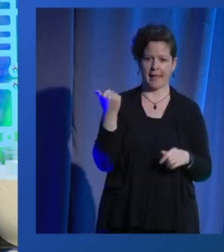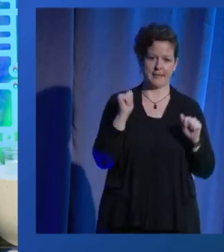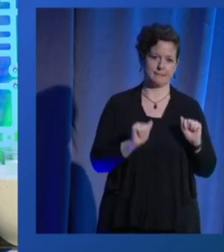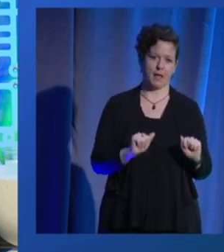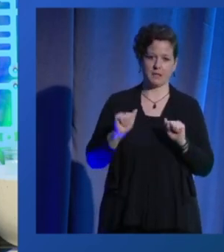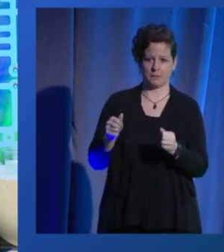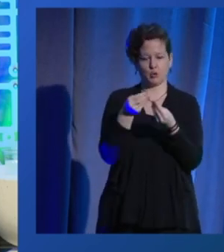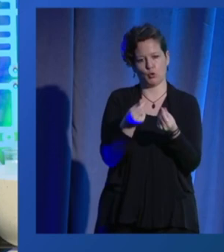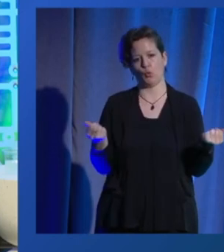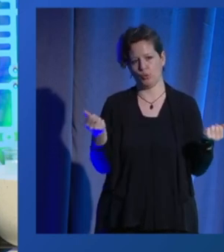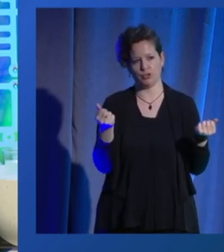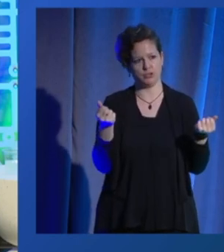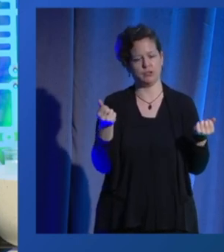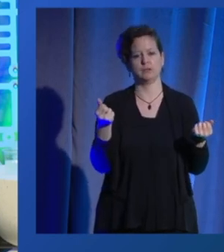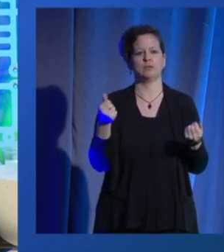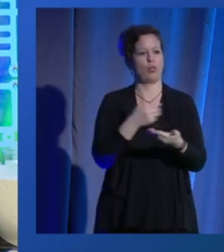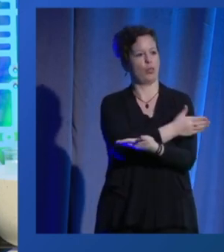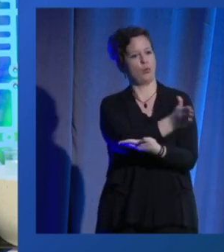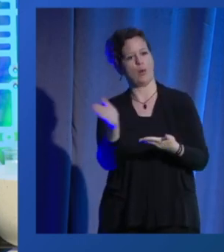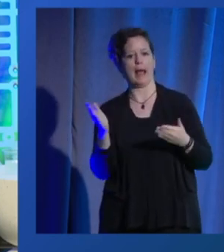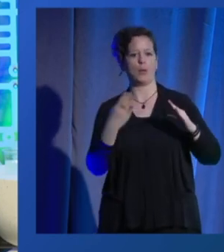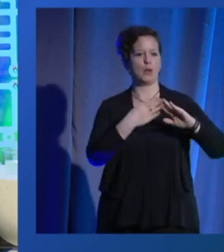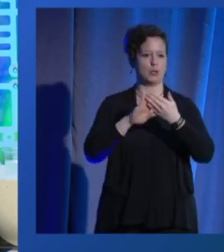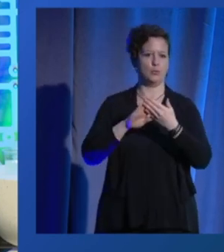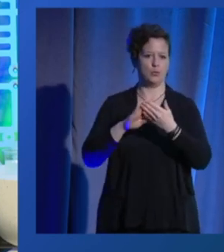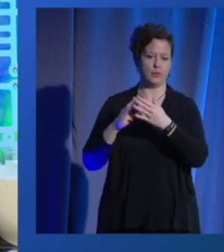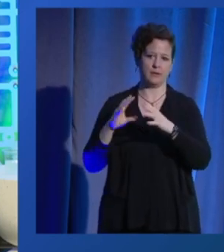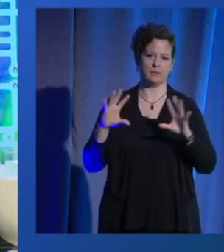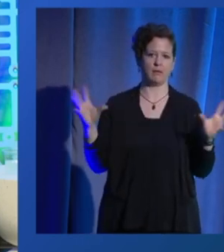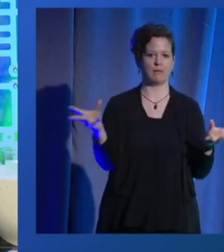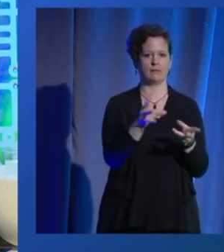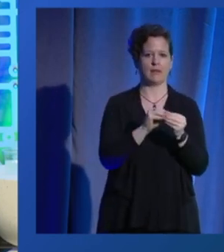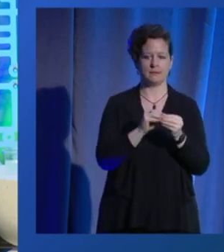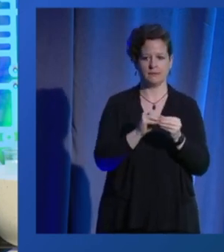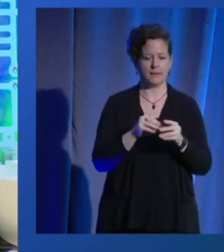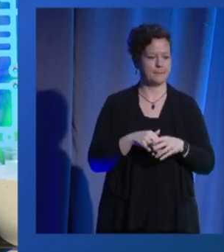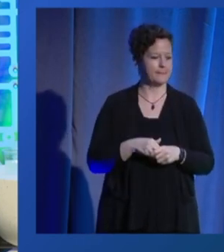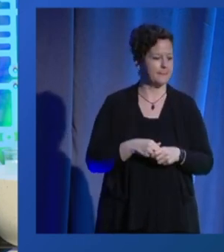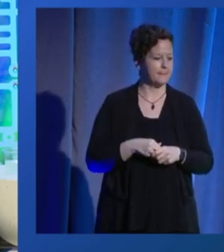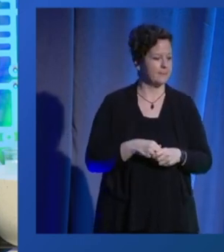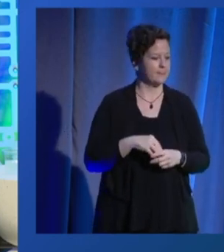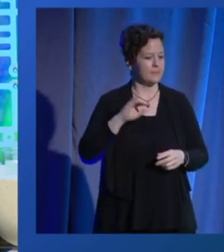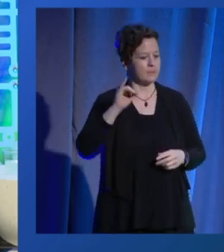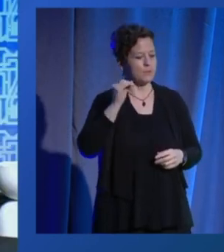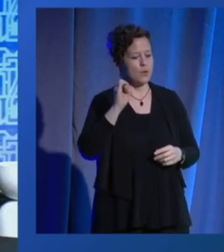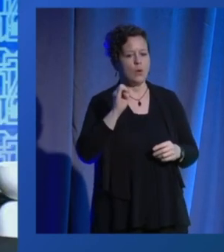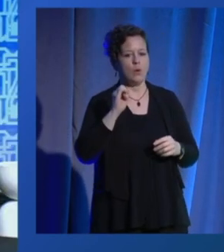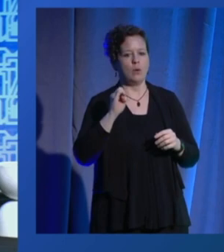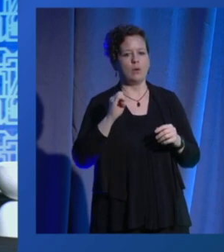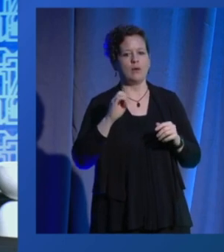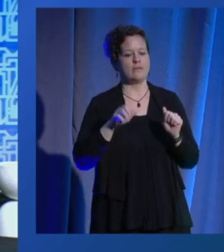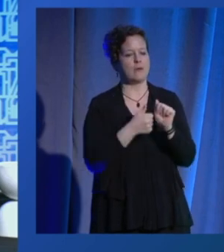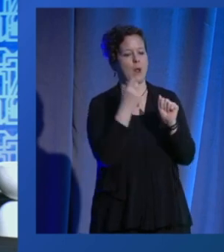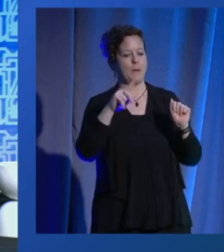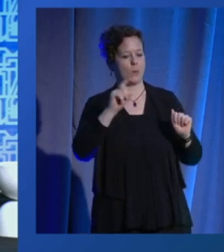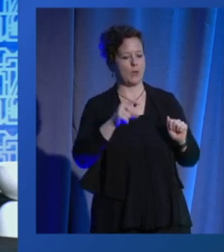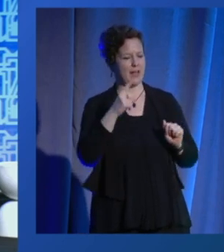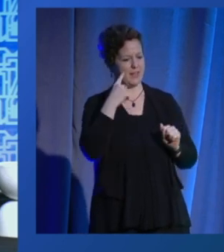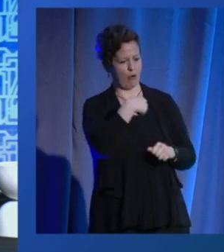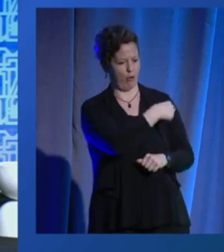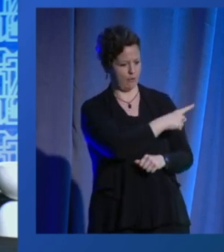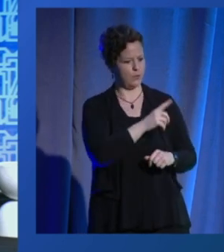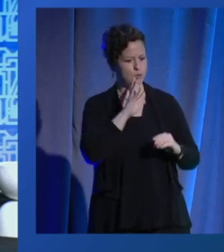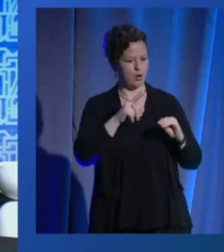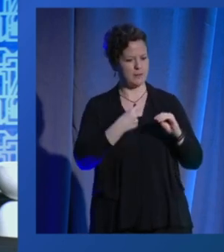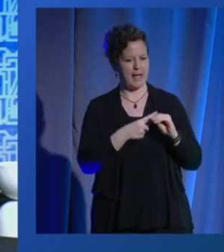possible solutions throughout our community collectively great as a follow on to that I think you've all alluded to uh the